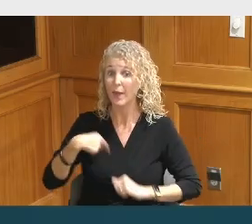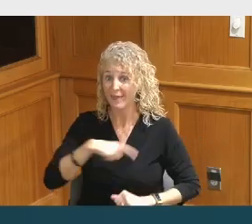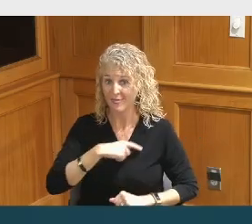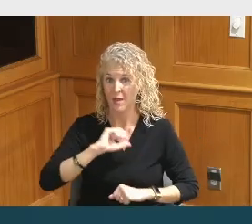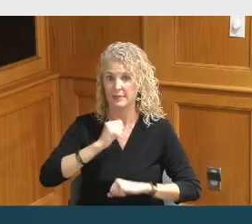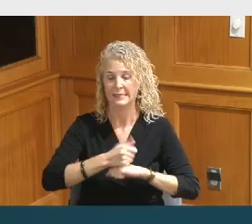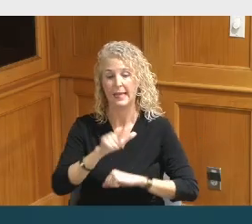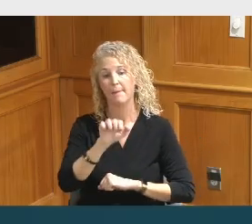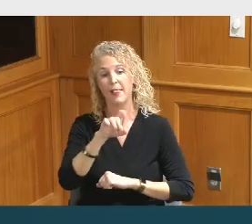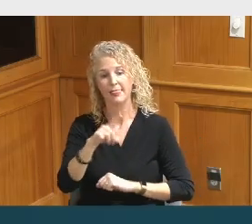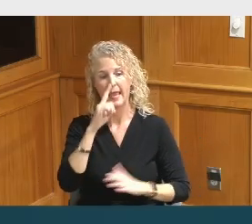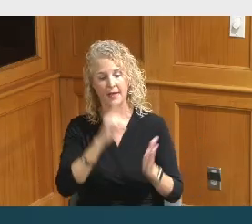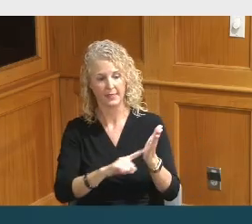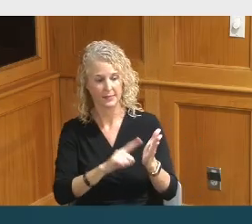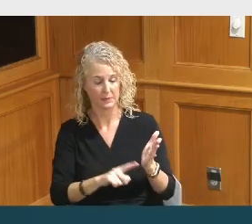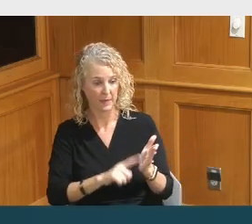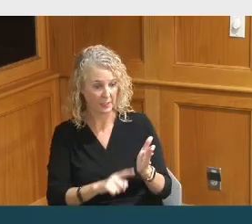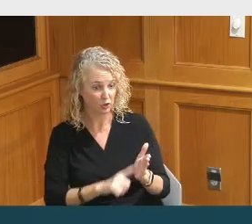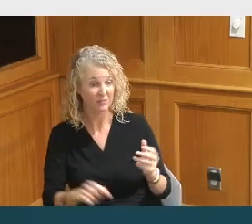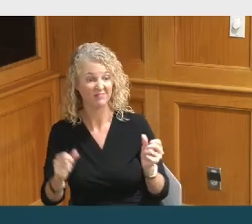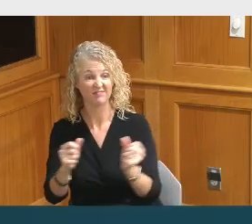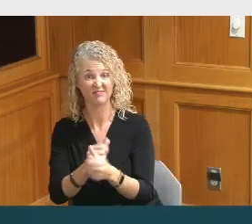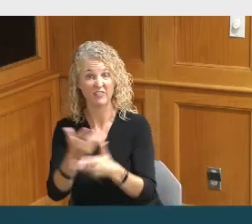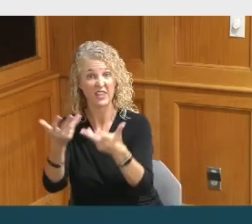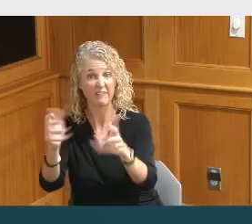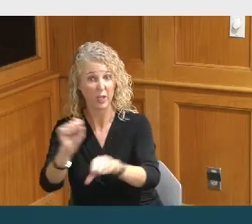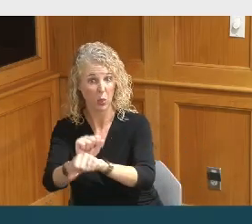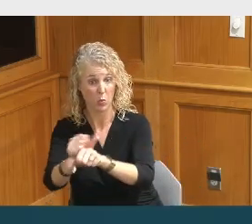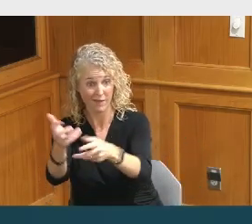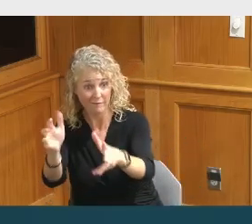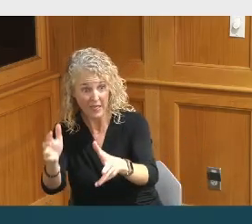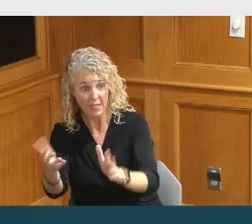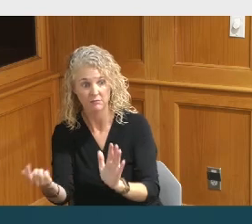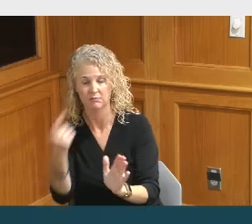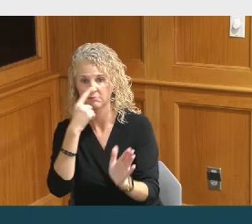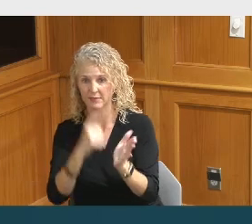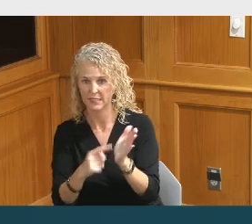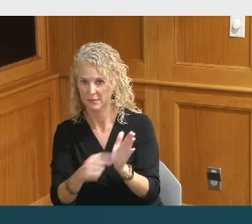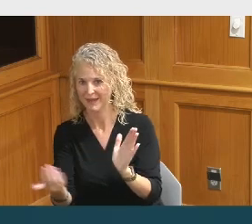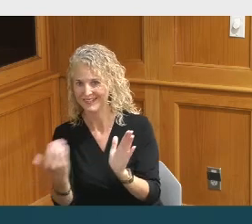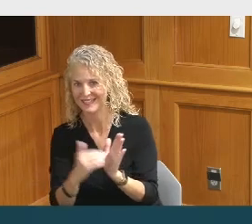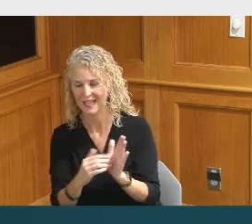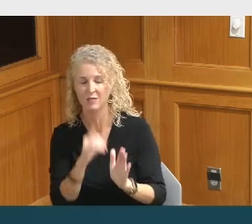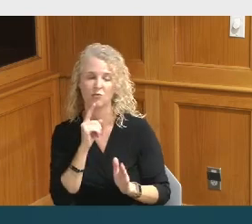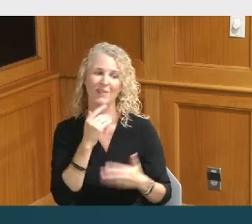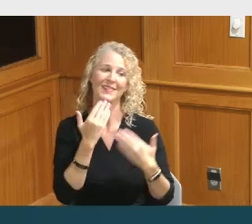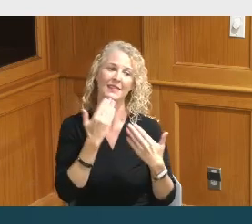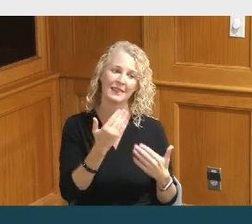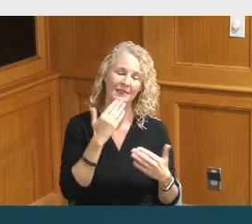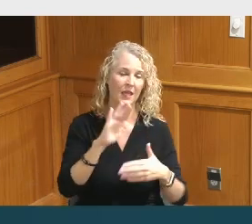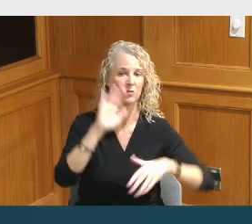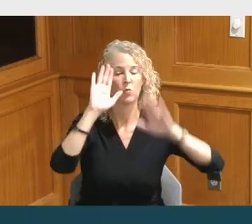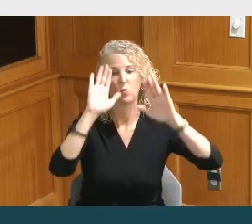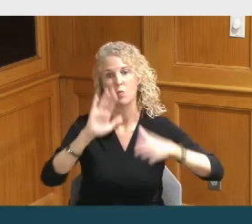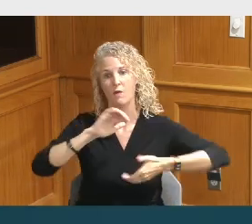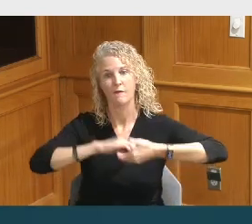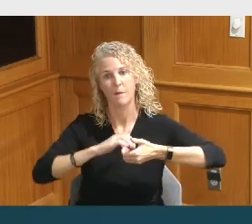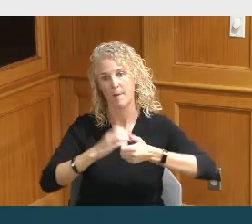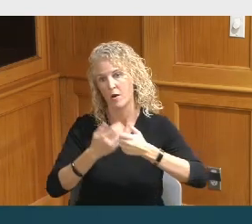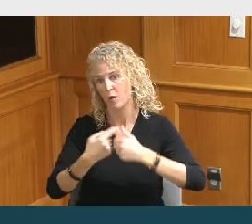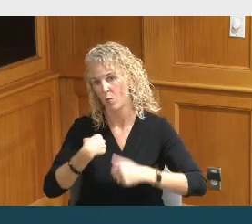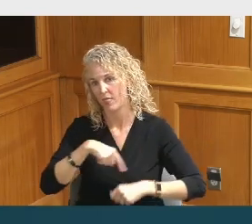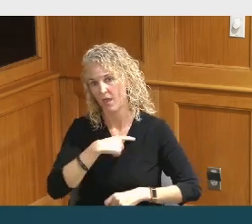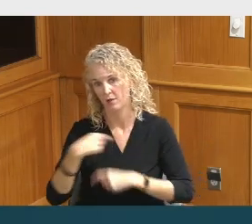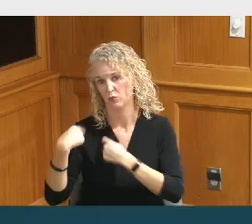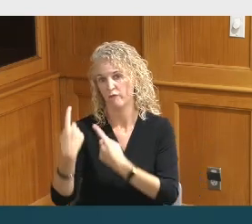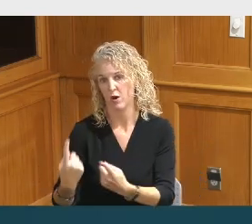then the clearance at the end once the work is performed. Really appreciate their flexibility and just want to recognize they've been a really great partner to us in this